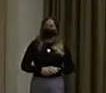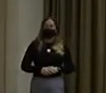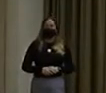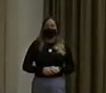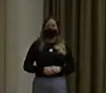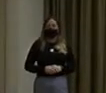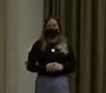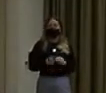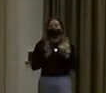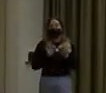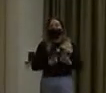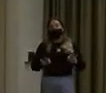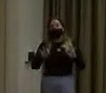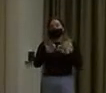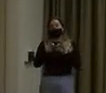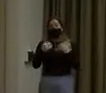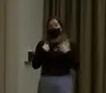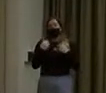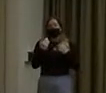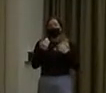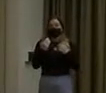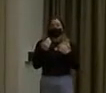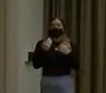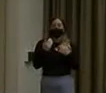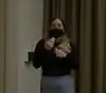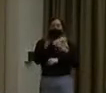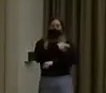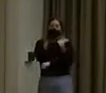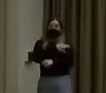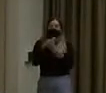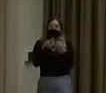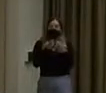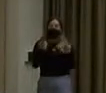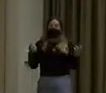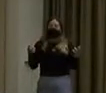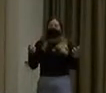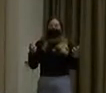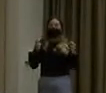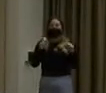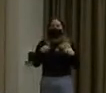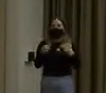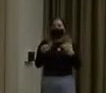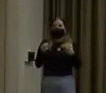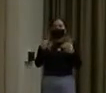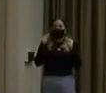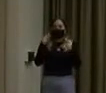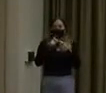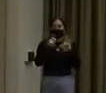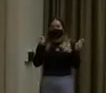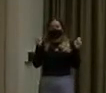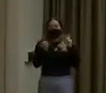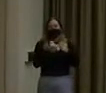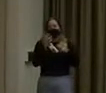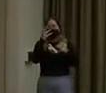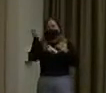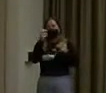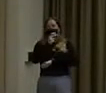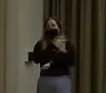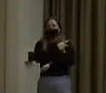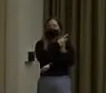sort of cadre of inpatient resources, or be able to quickly switch over some of our outpatient